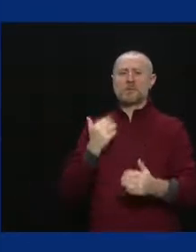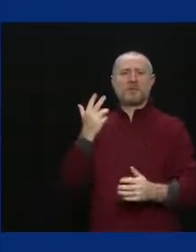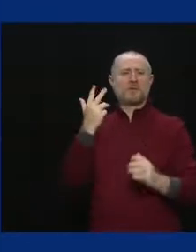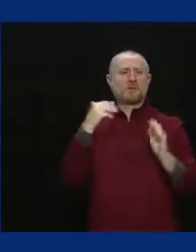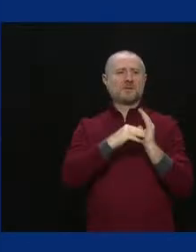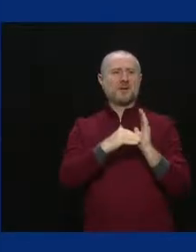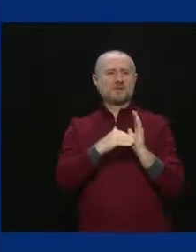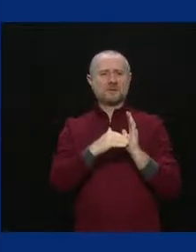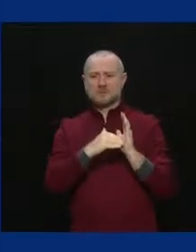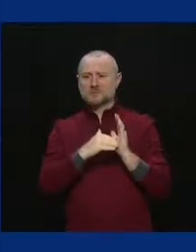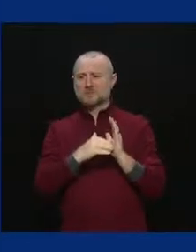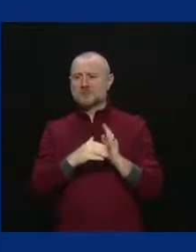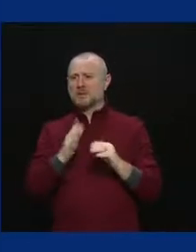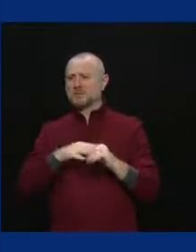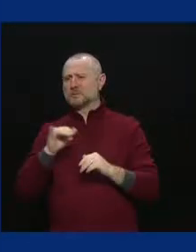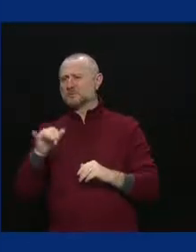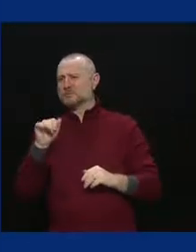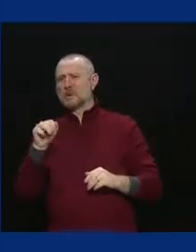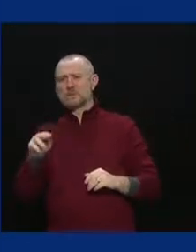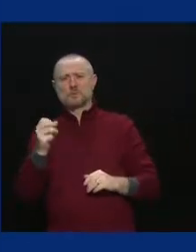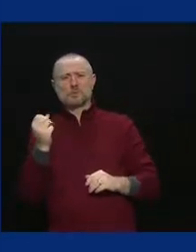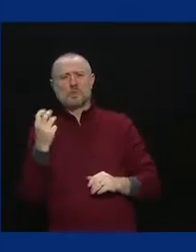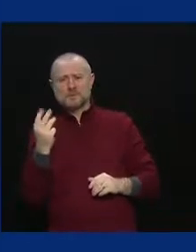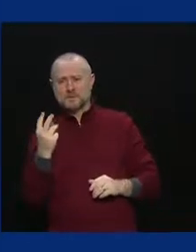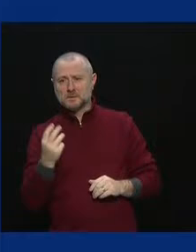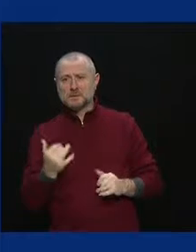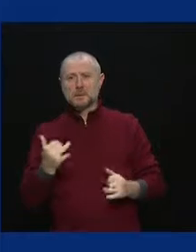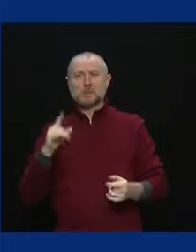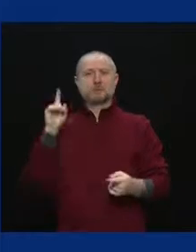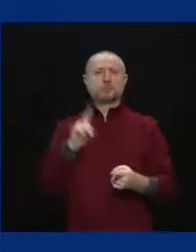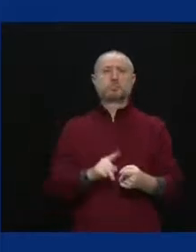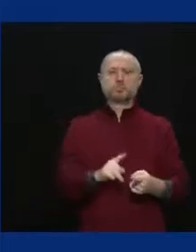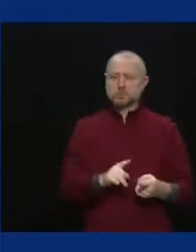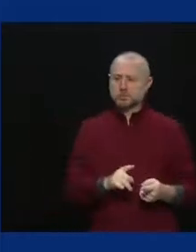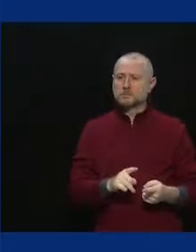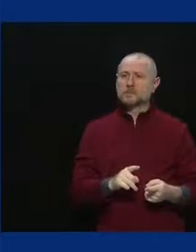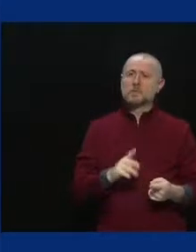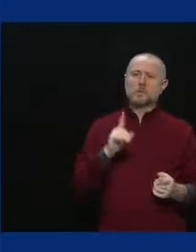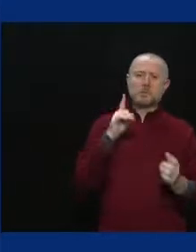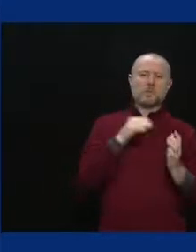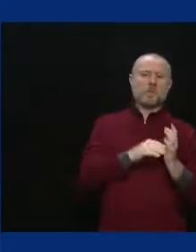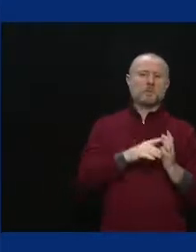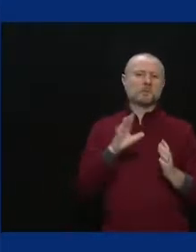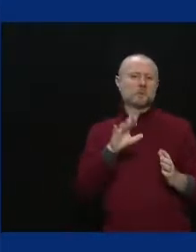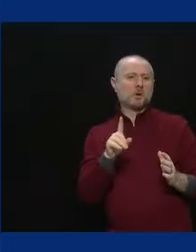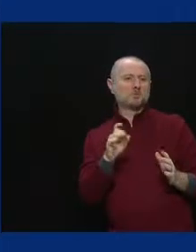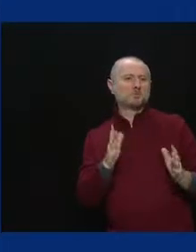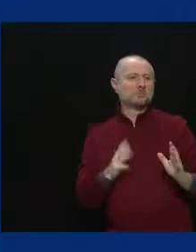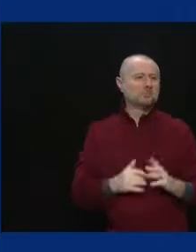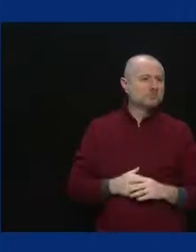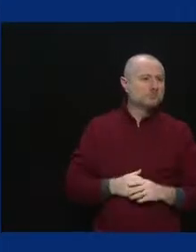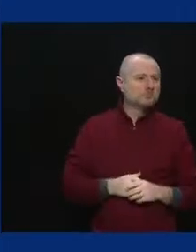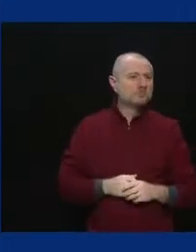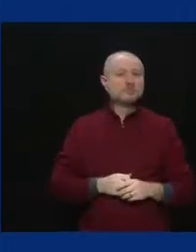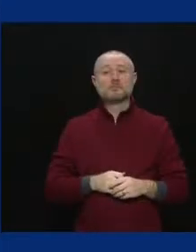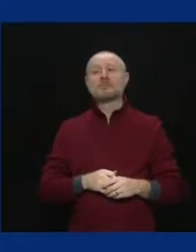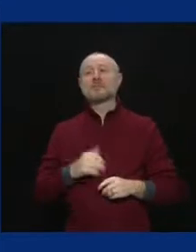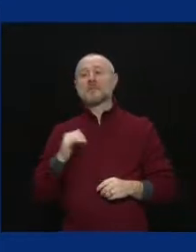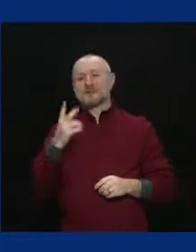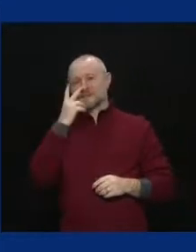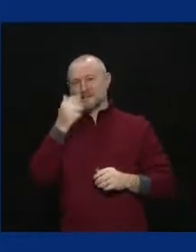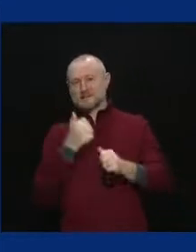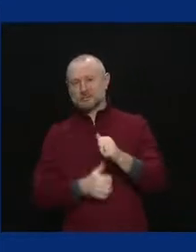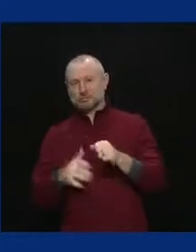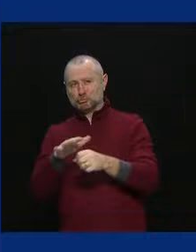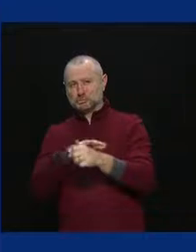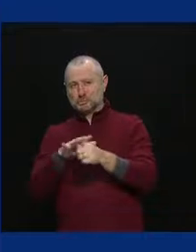cases just January 12th, and now we're down 1,100 to 1,100. So by region, you can see what's going on here.